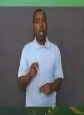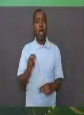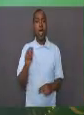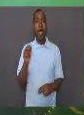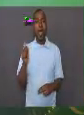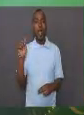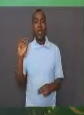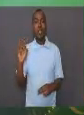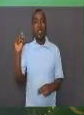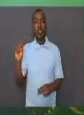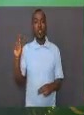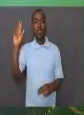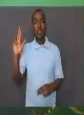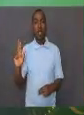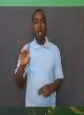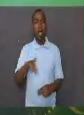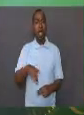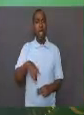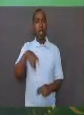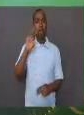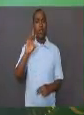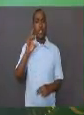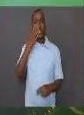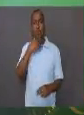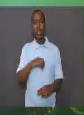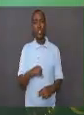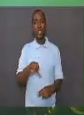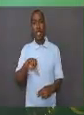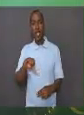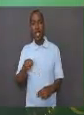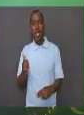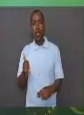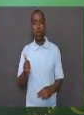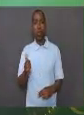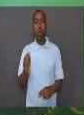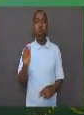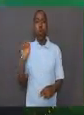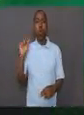temperature, and the other is by pasteurization.